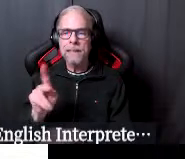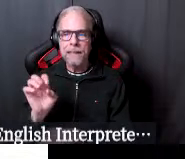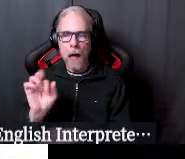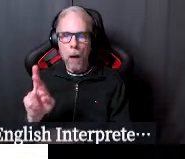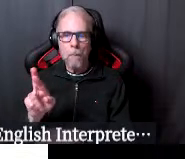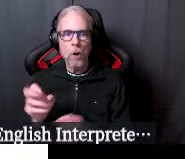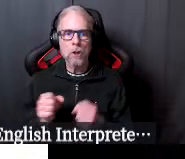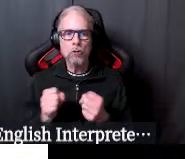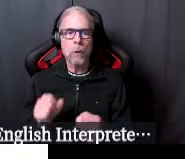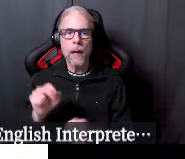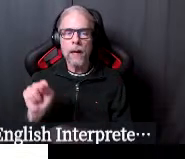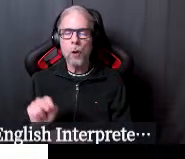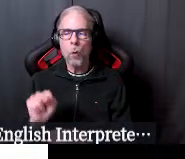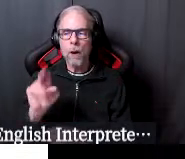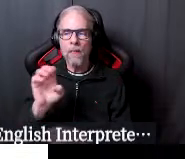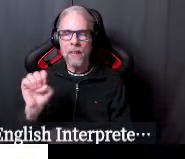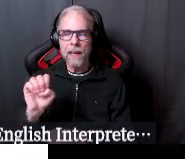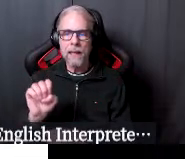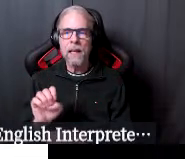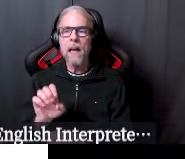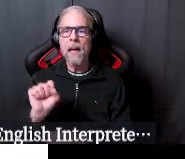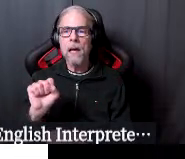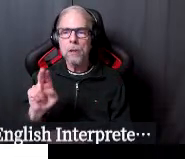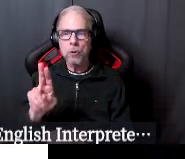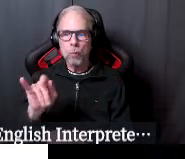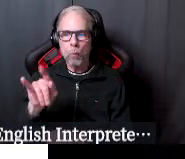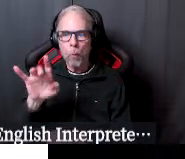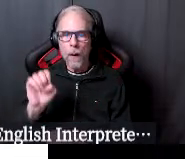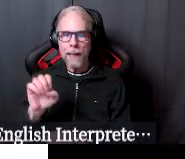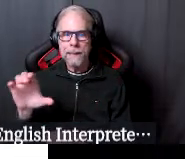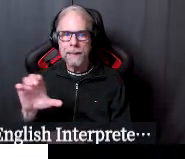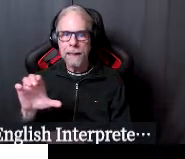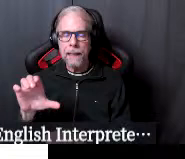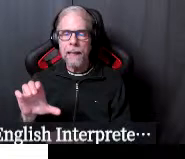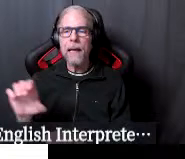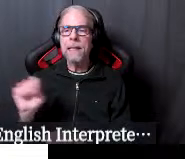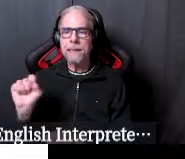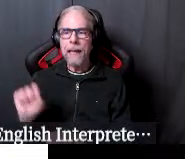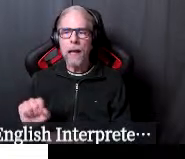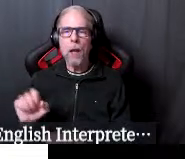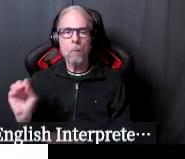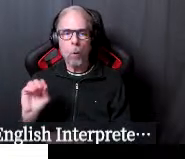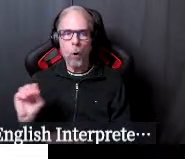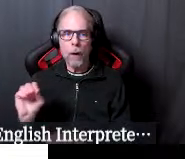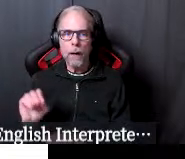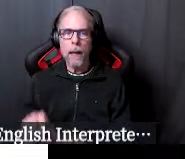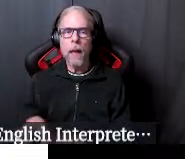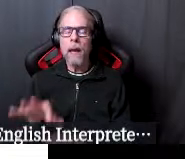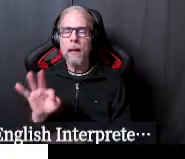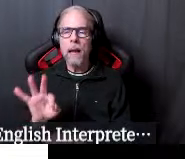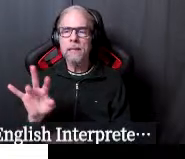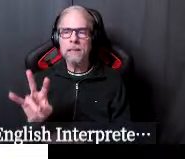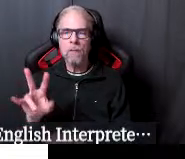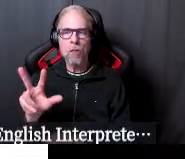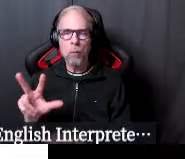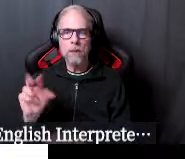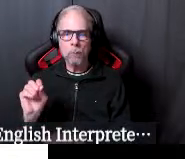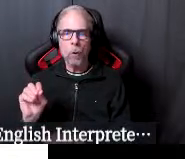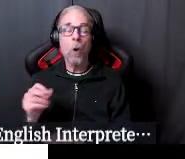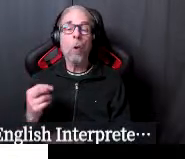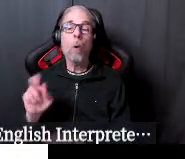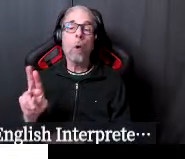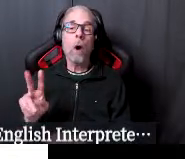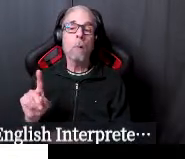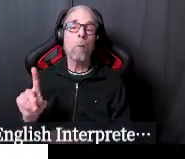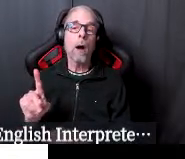Northeast, Suite C, Salem, Oregon 97301. Or you can email your comment